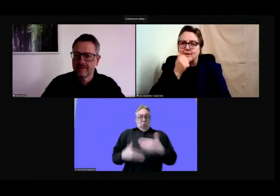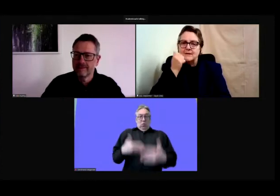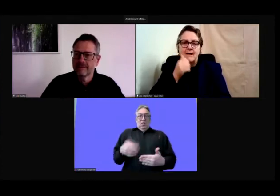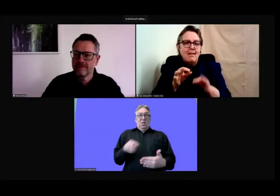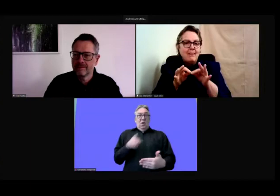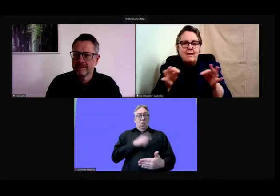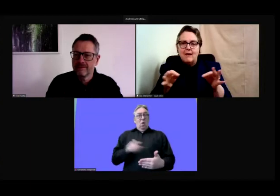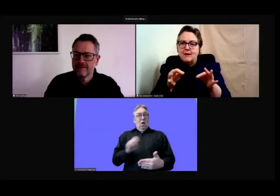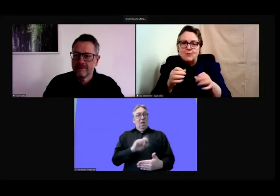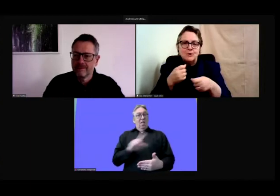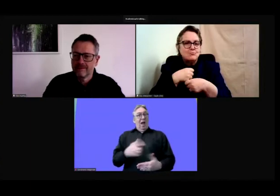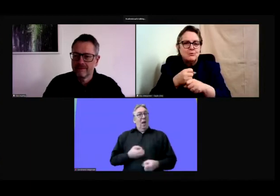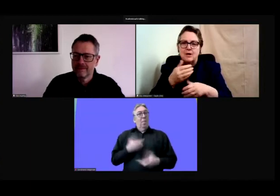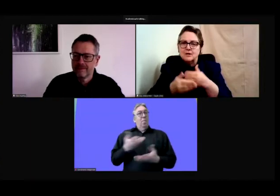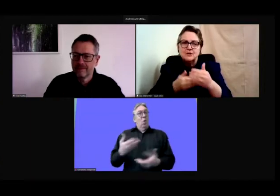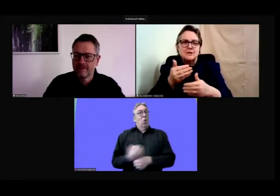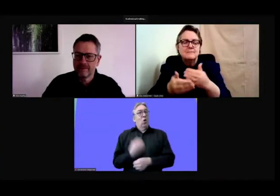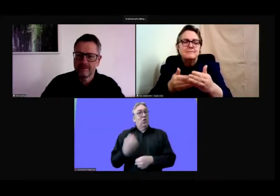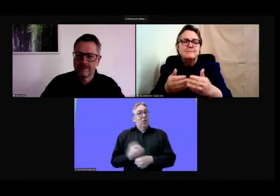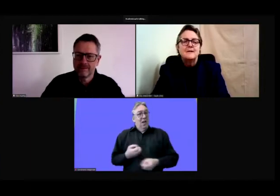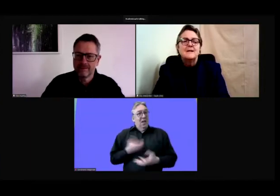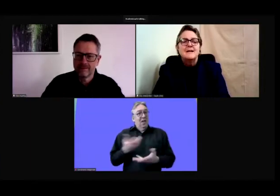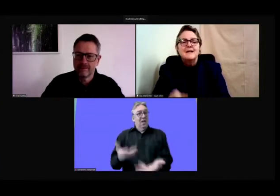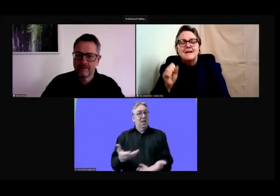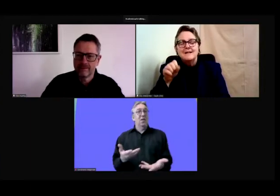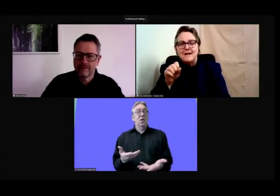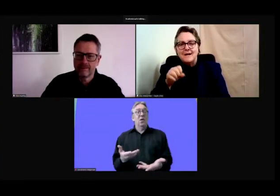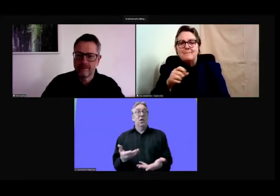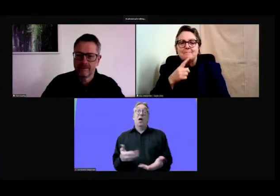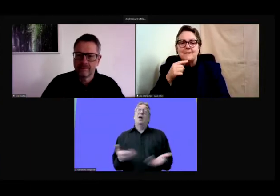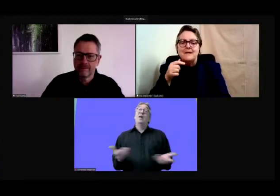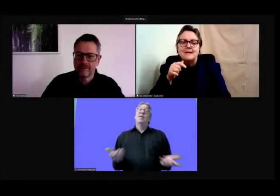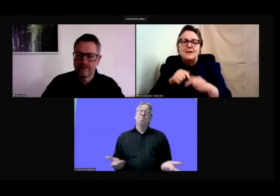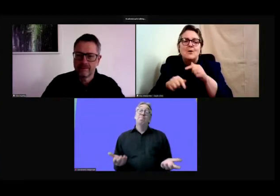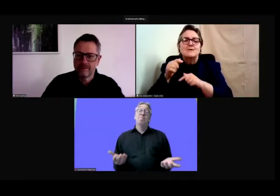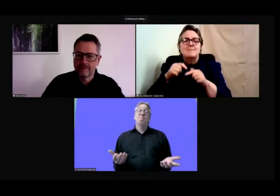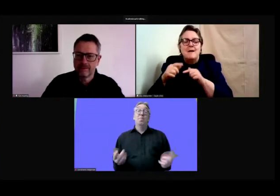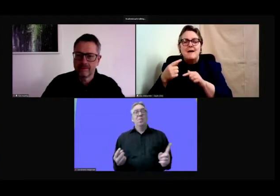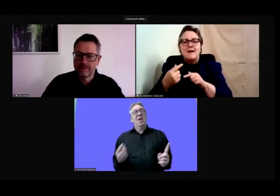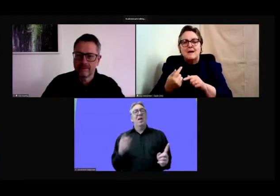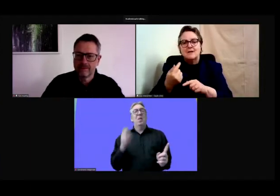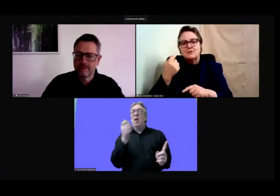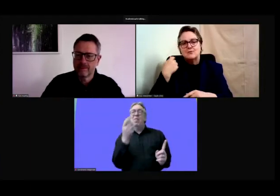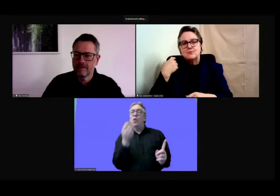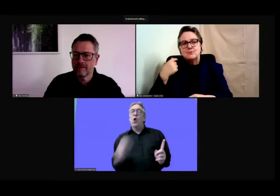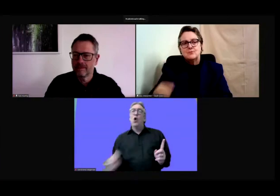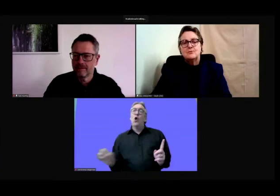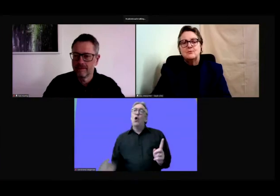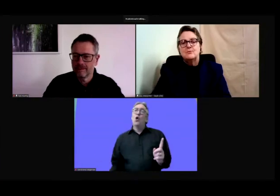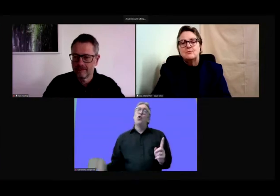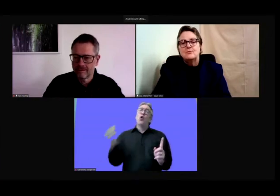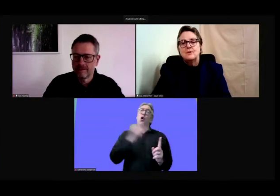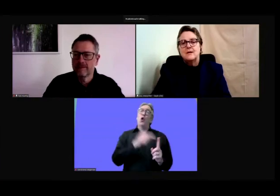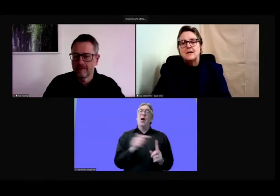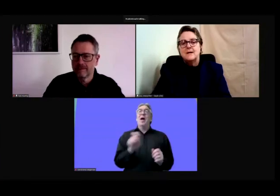that basically, or yeah, where that, yeah, goes back to, let's go back to the labels production